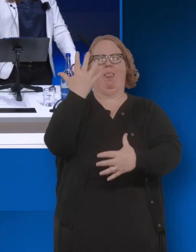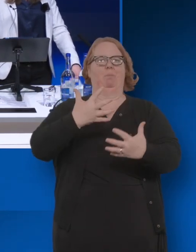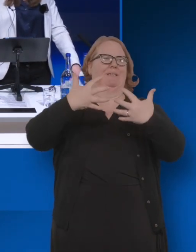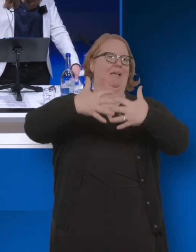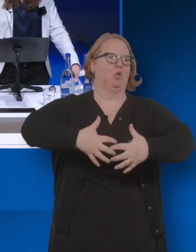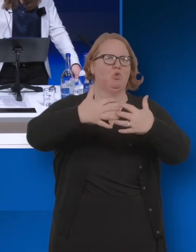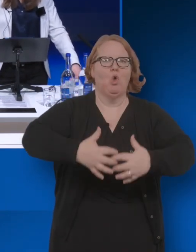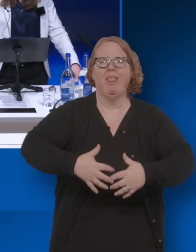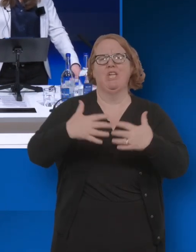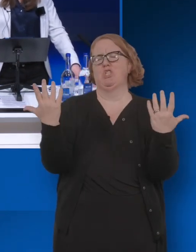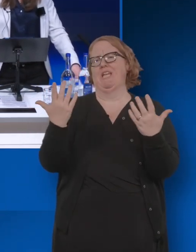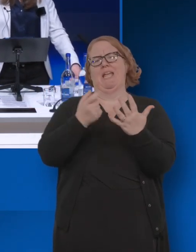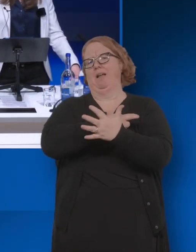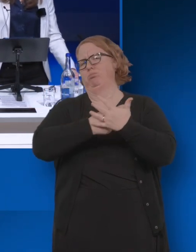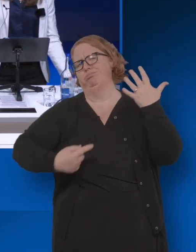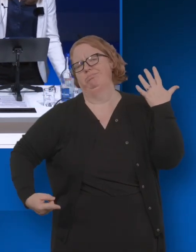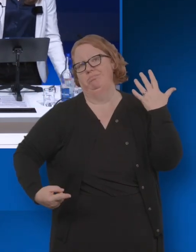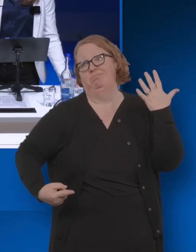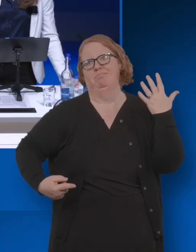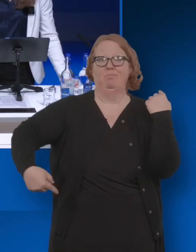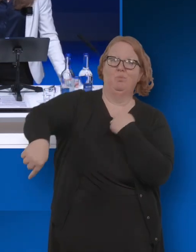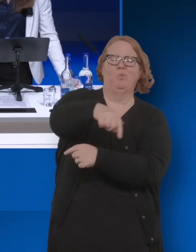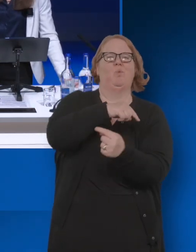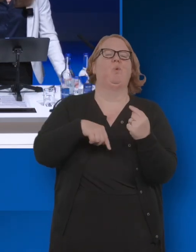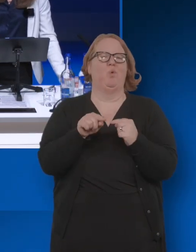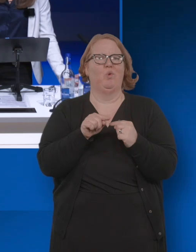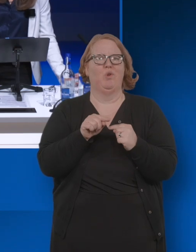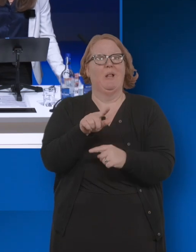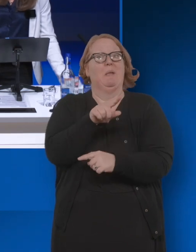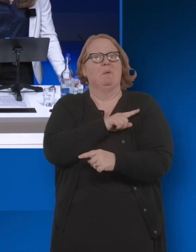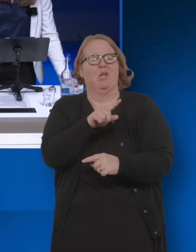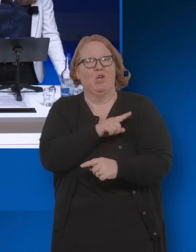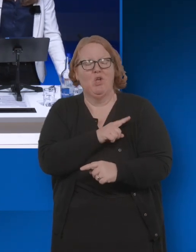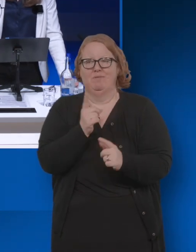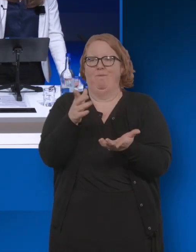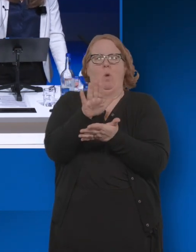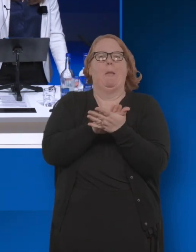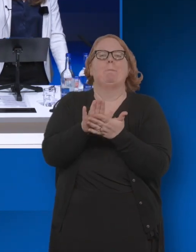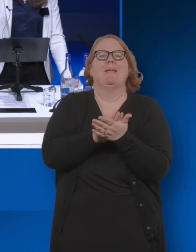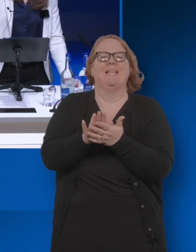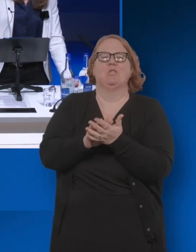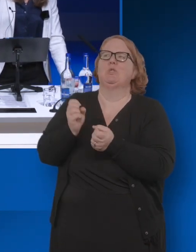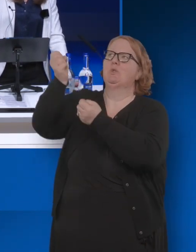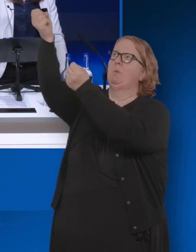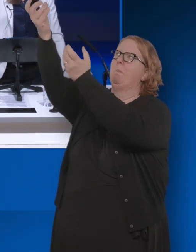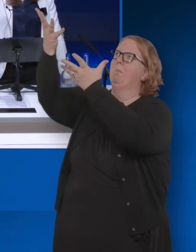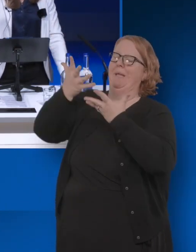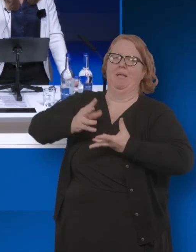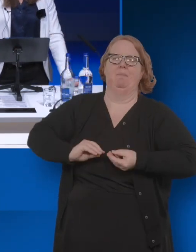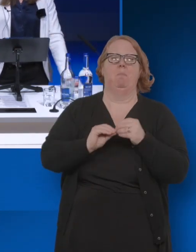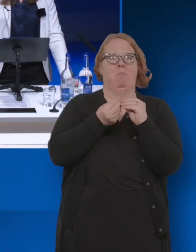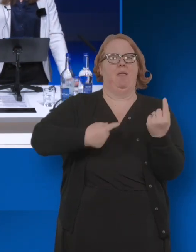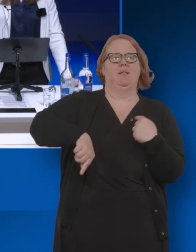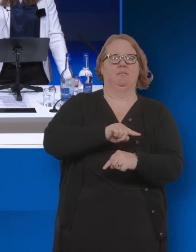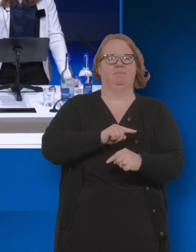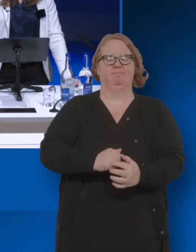developing technology, and much more. These are all an outworking of what it means to be made by a